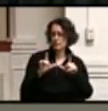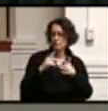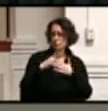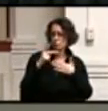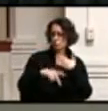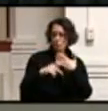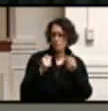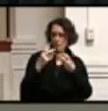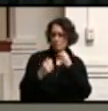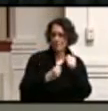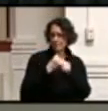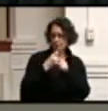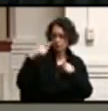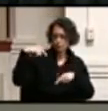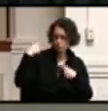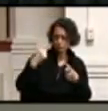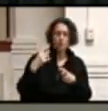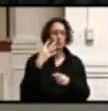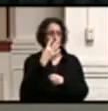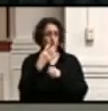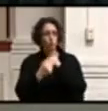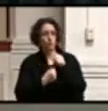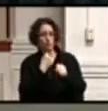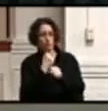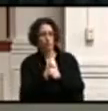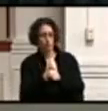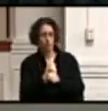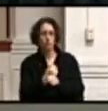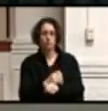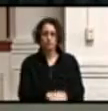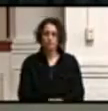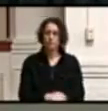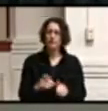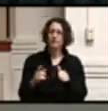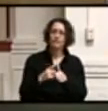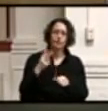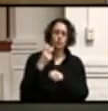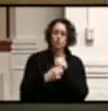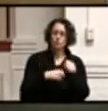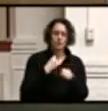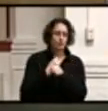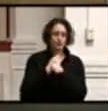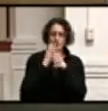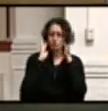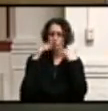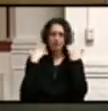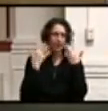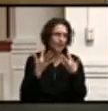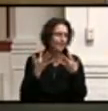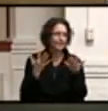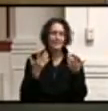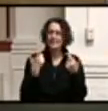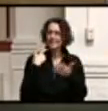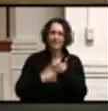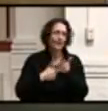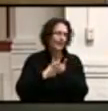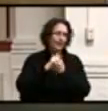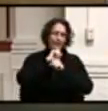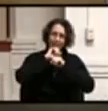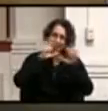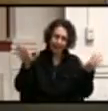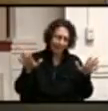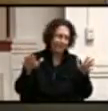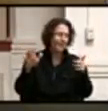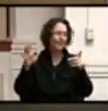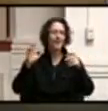program? 4 years. Four. So that's. The first 2 years were pretty chaotic. Nobody ever thought about finding anybody. I know they were. But, you know, last